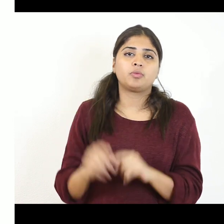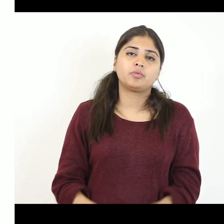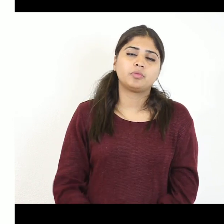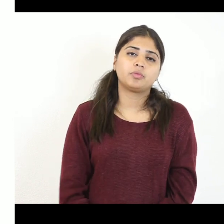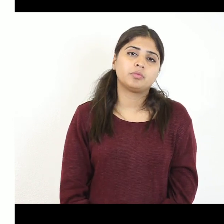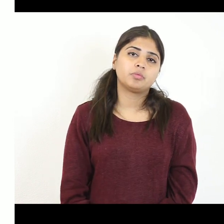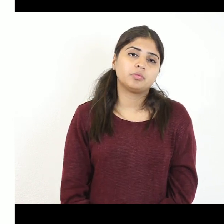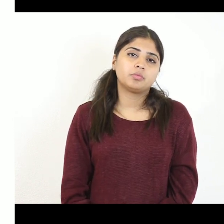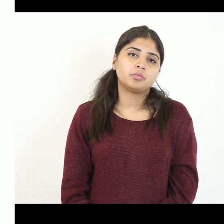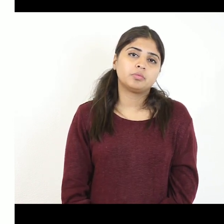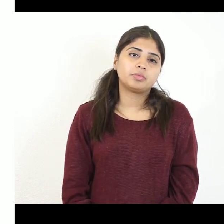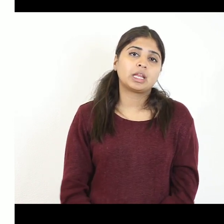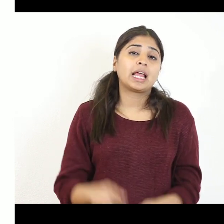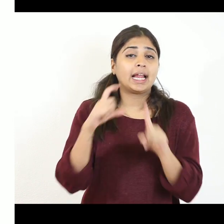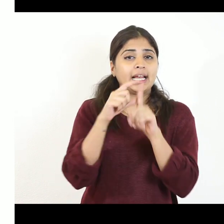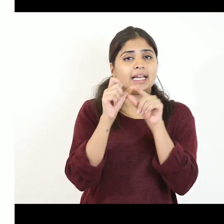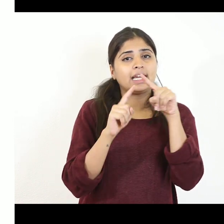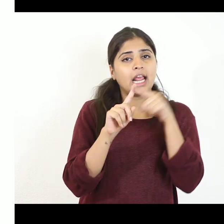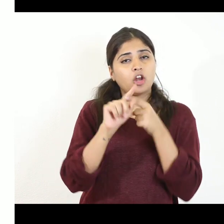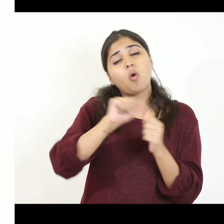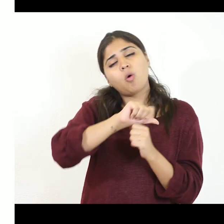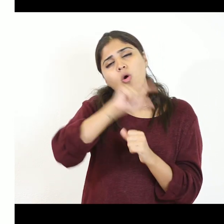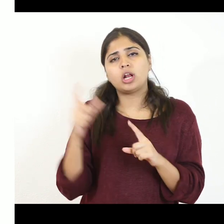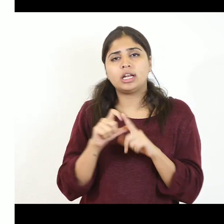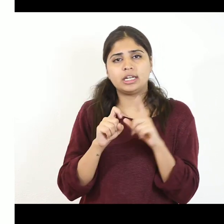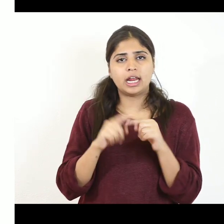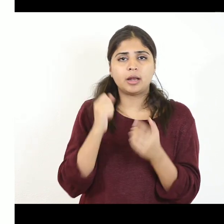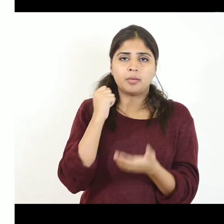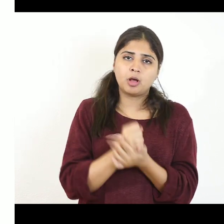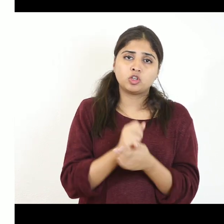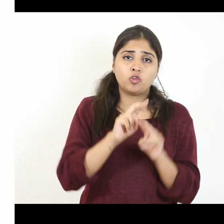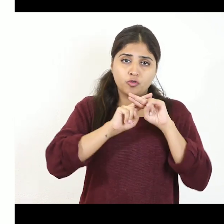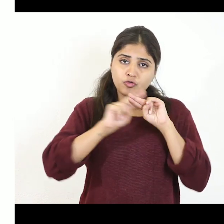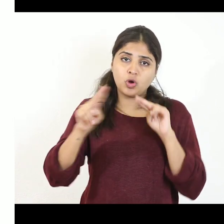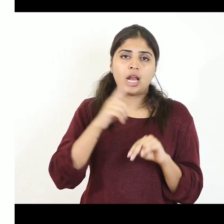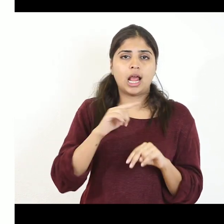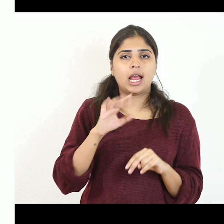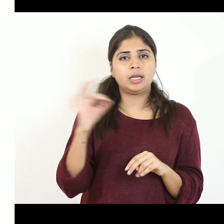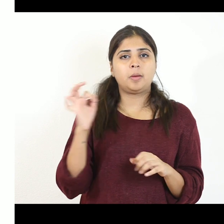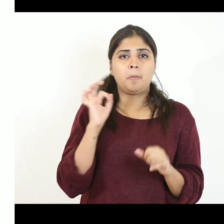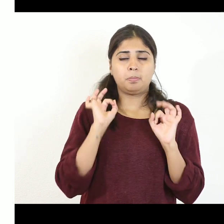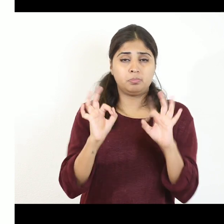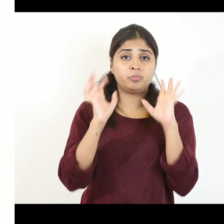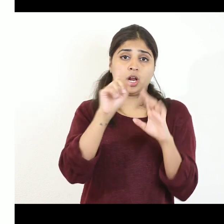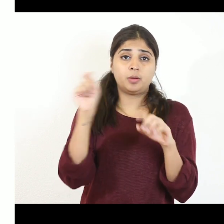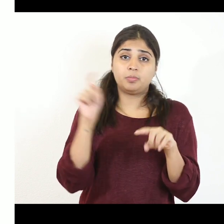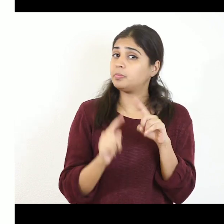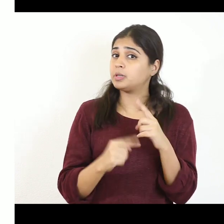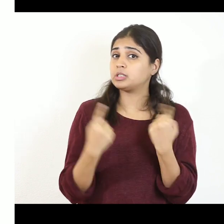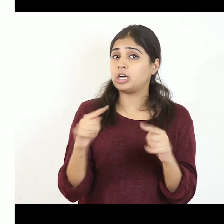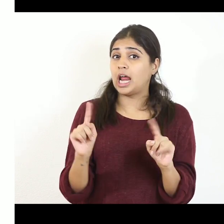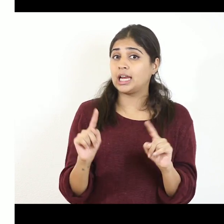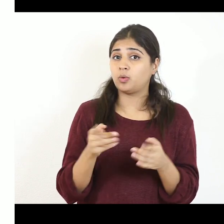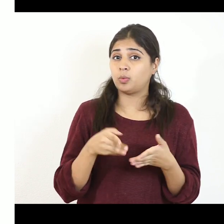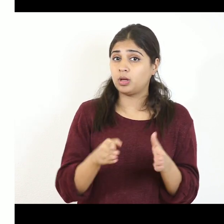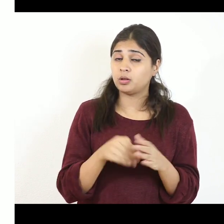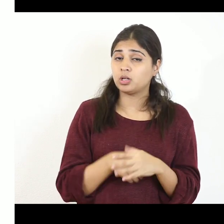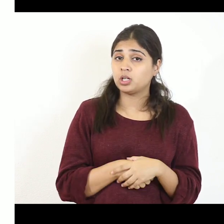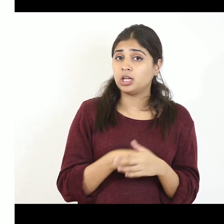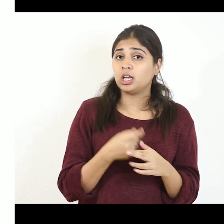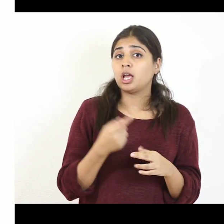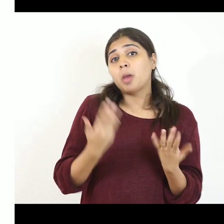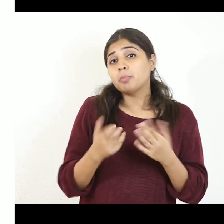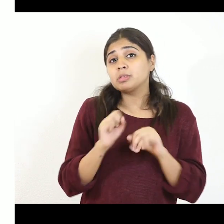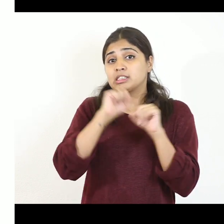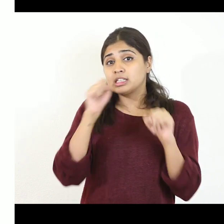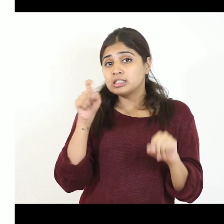entry. Dates. All dates must be entered completely and accurately. Depending on your system,